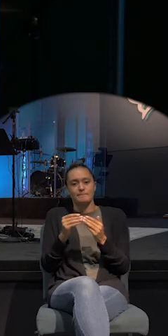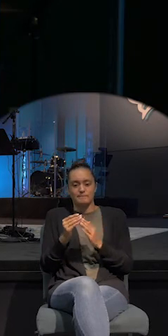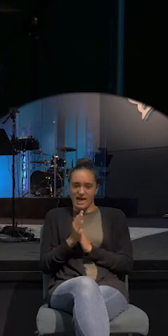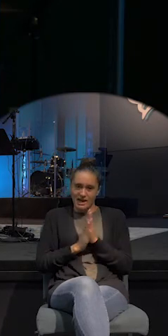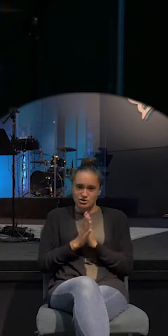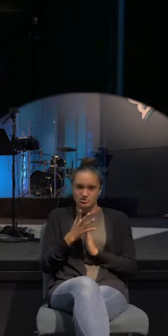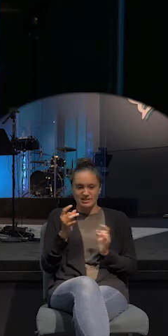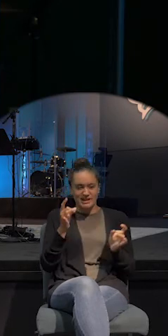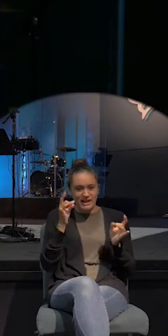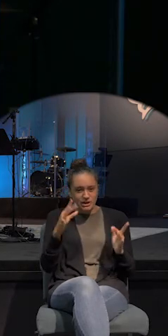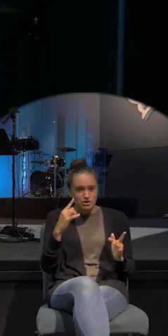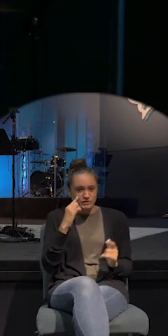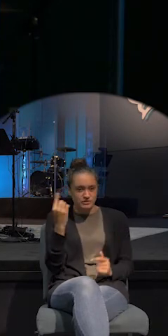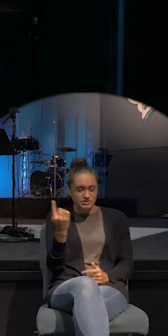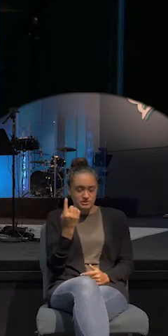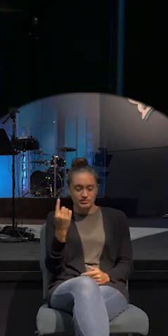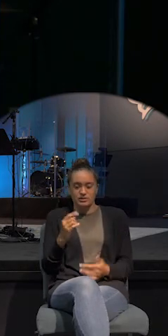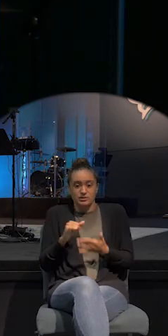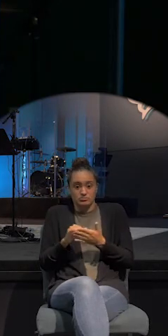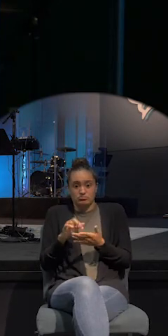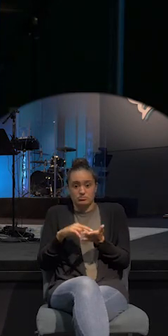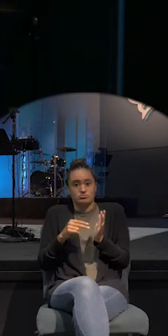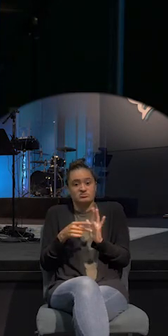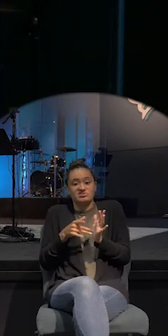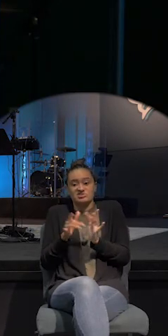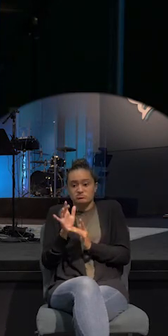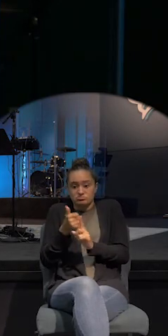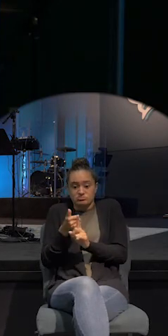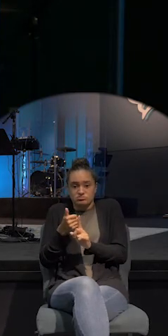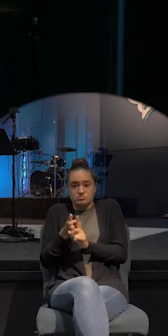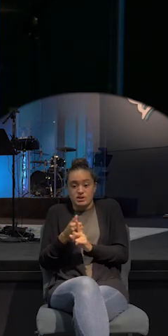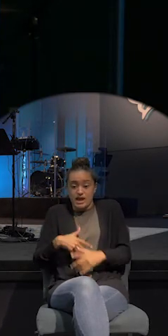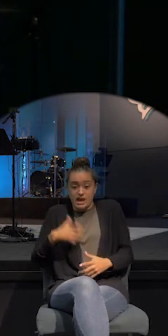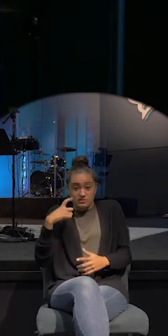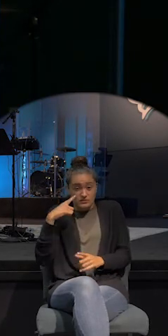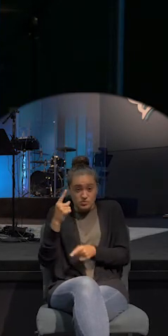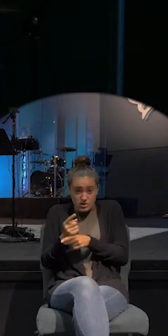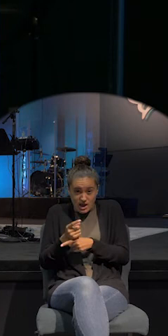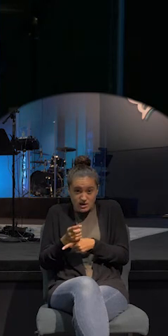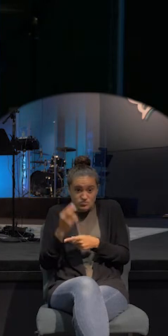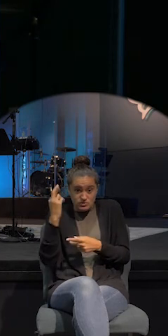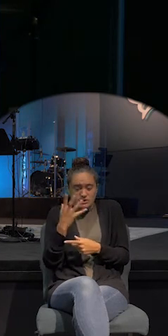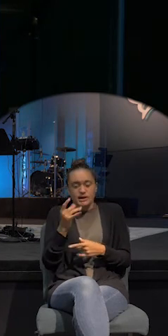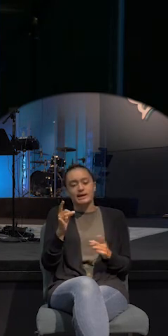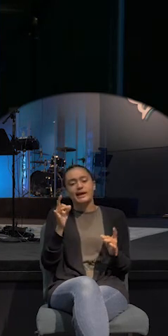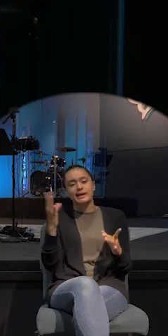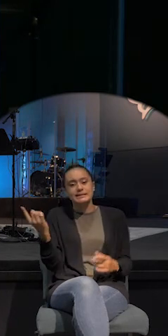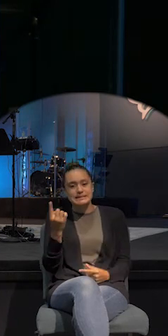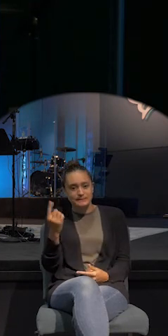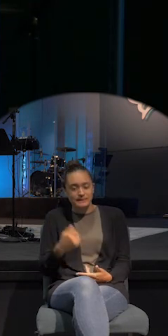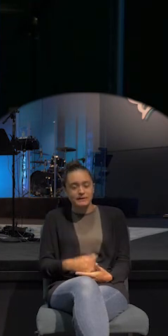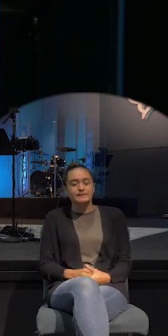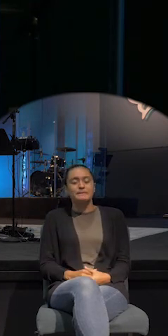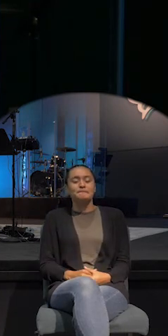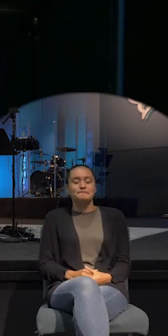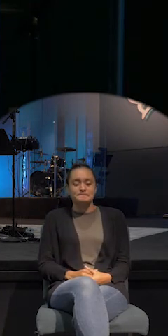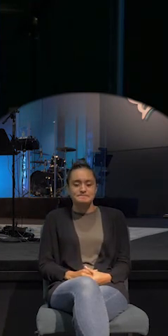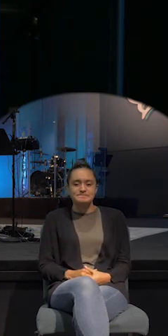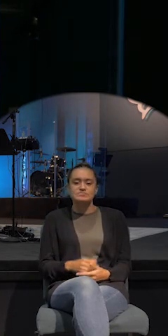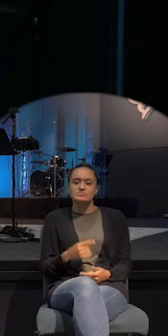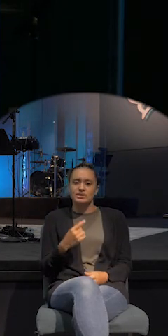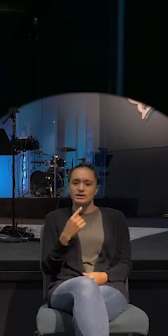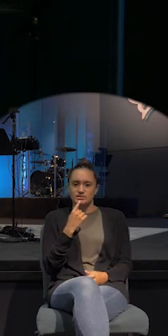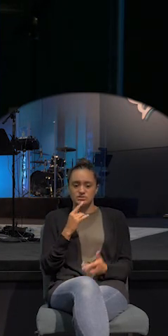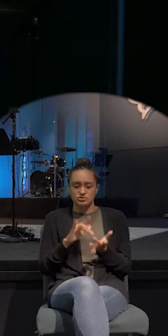is justifiably angry and hated something. And it says he was